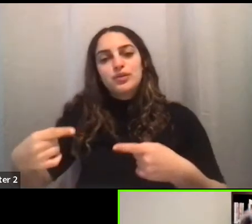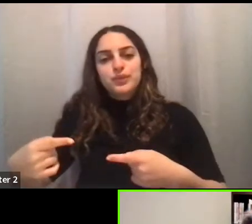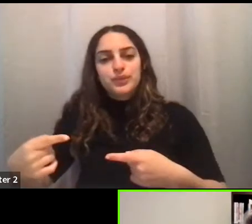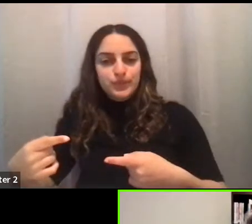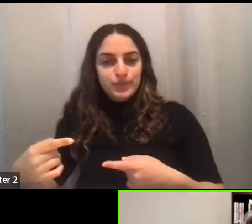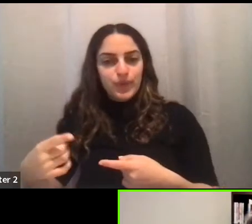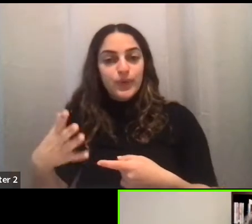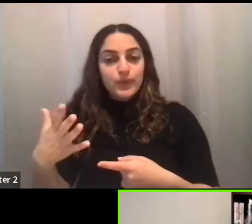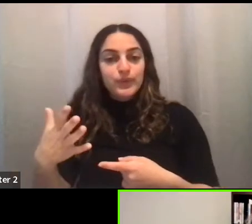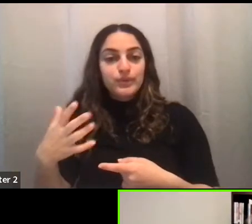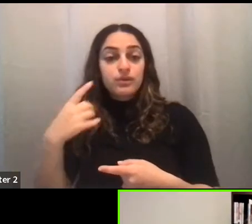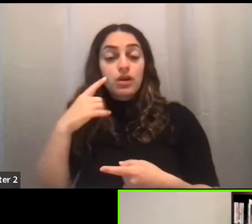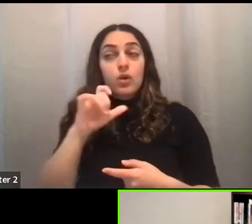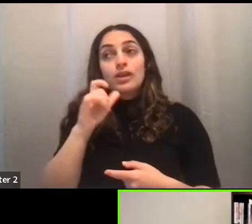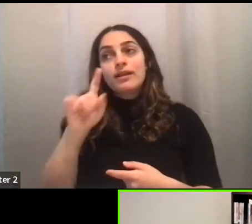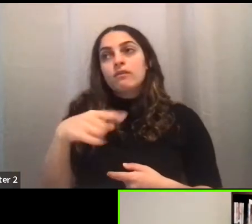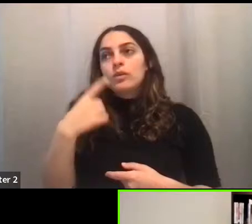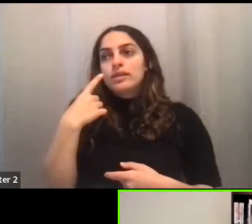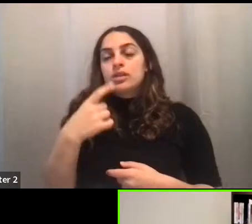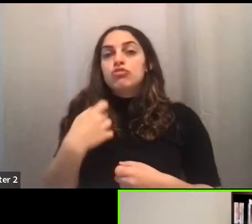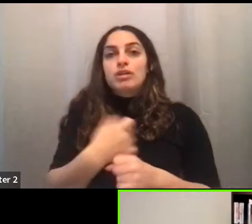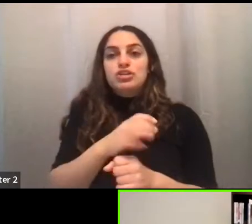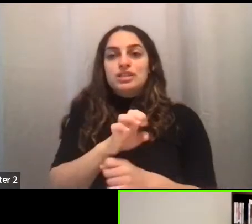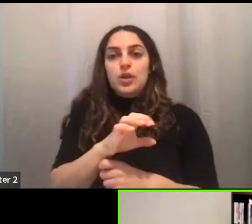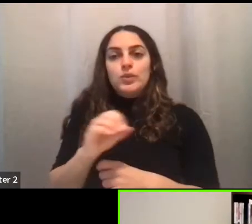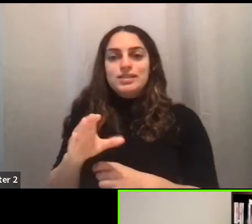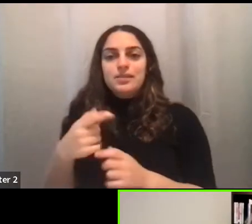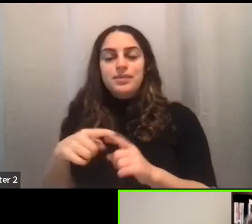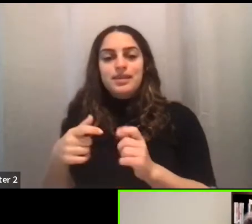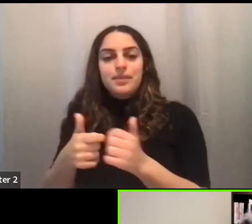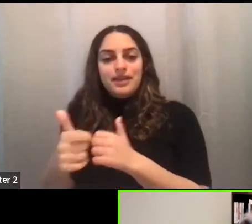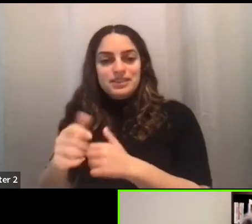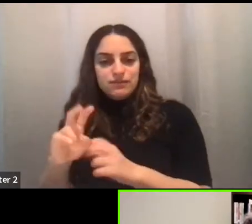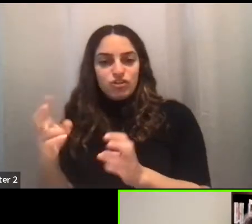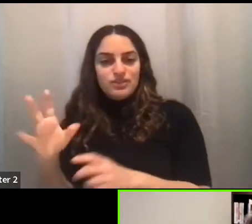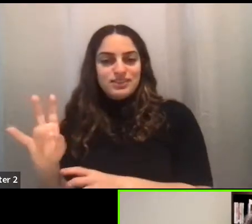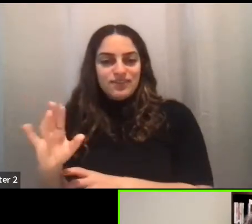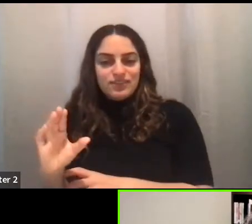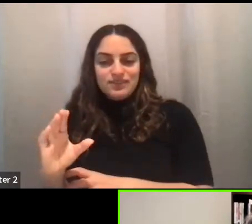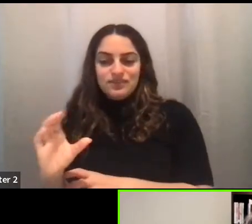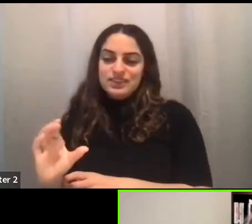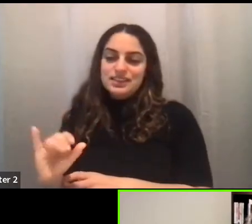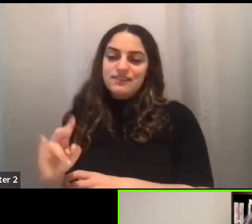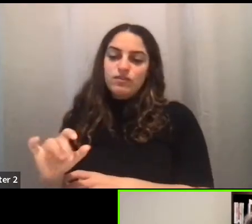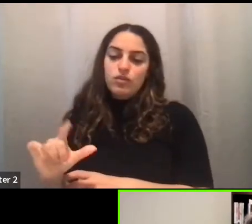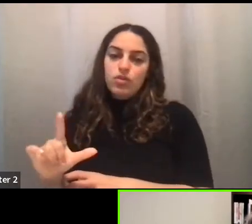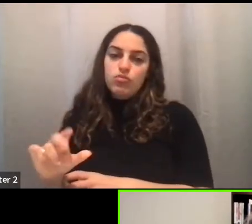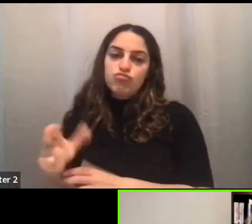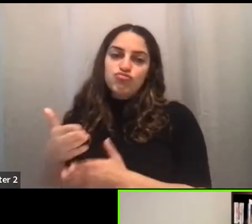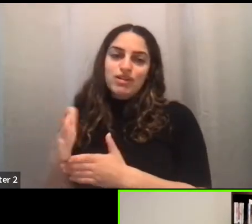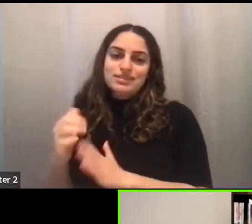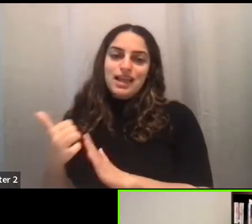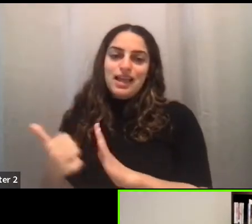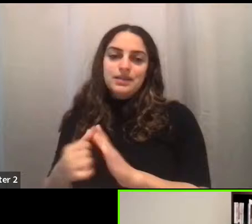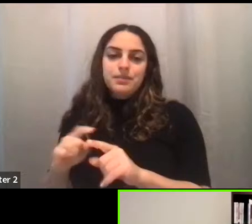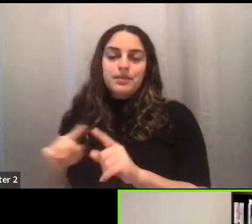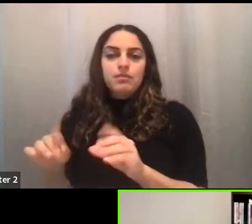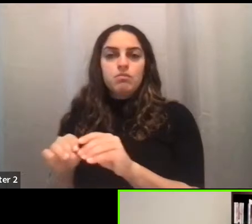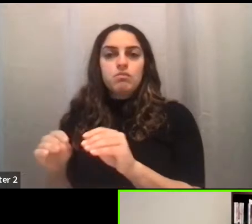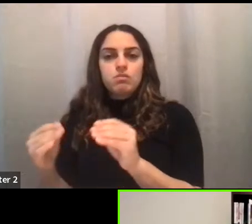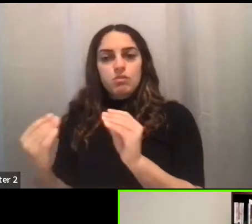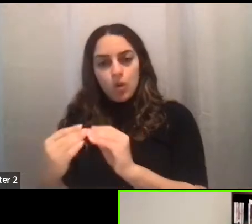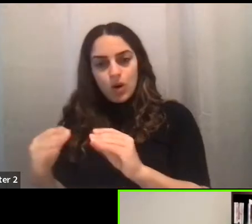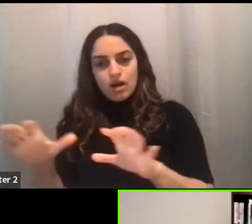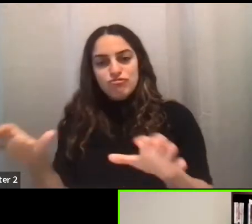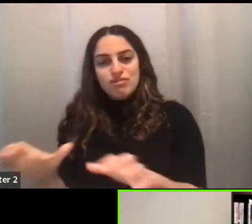creation of the eeoc the passage of title vii of the civil rights act but also more aggressive attempts to try to enforce